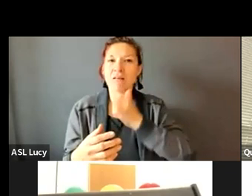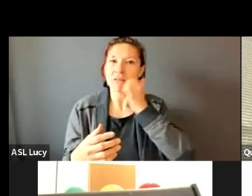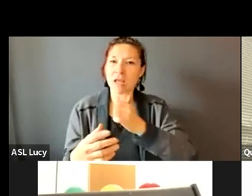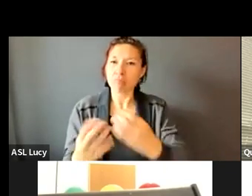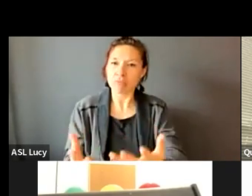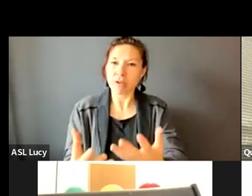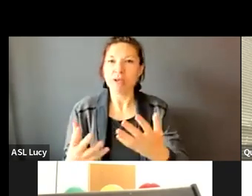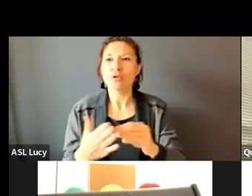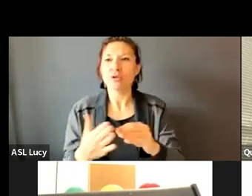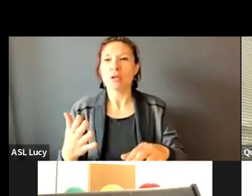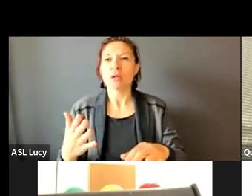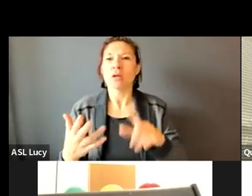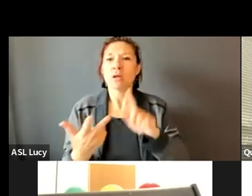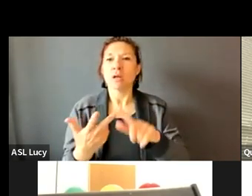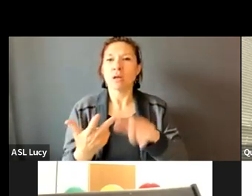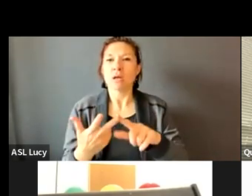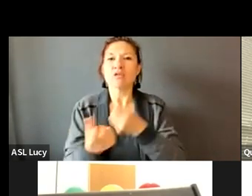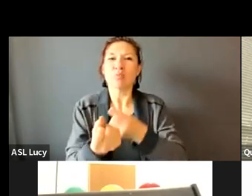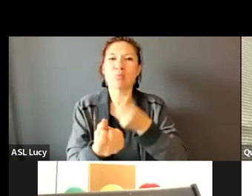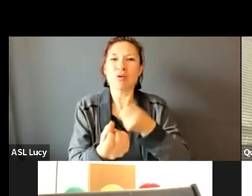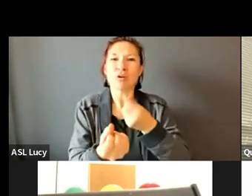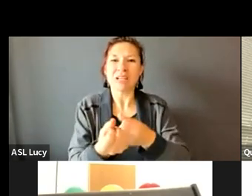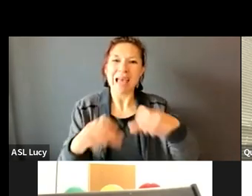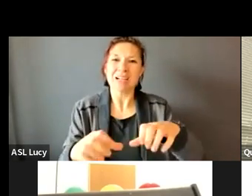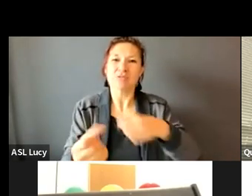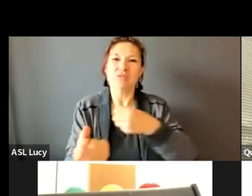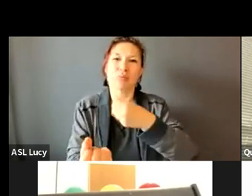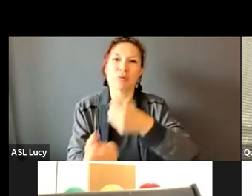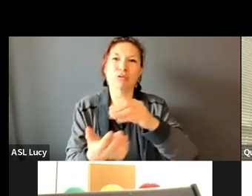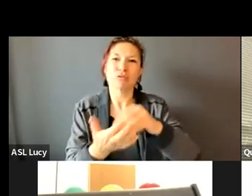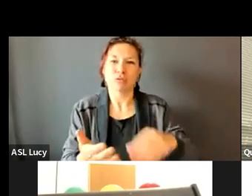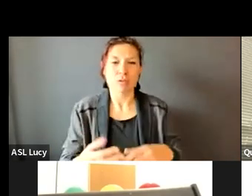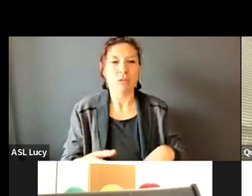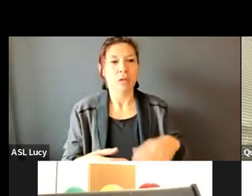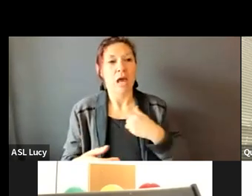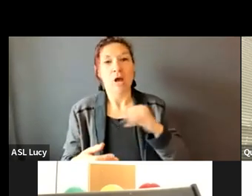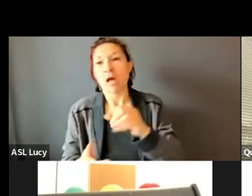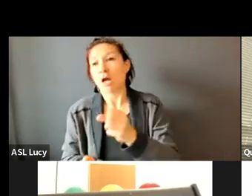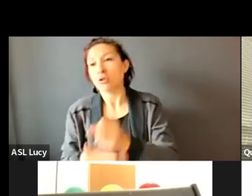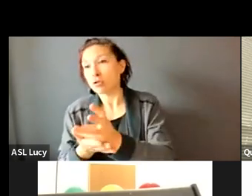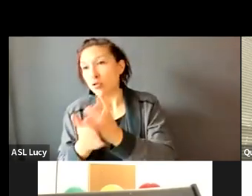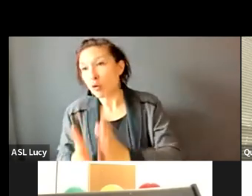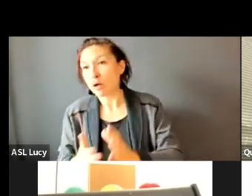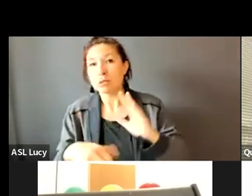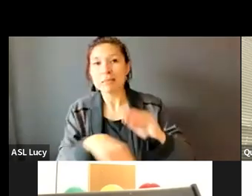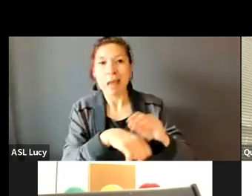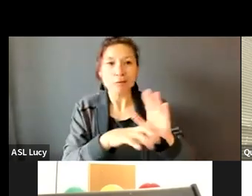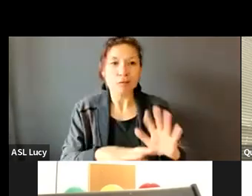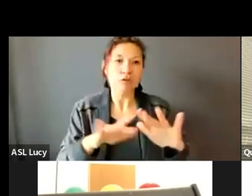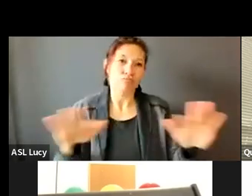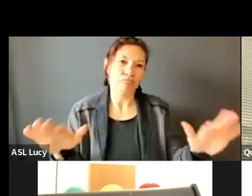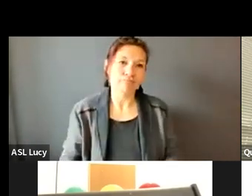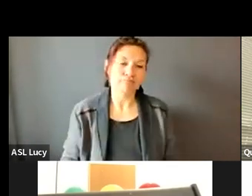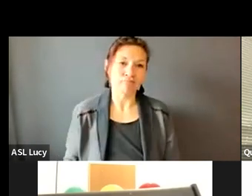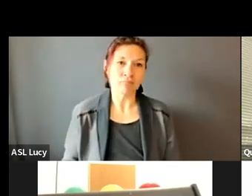certainly on the student support side it's the active support that we're giving from our social workers uh through to the rest of our infrastructure